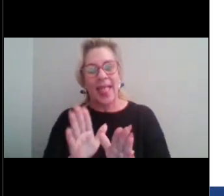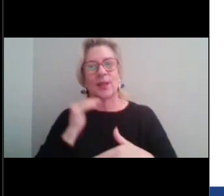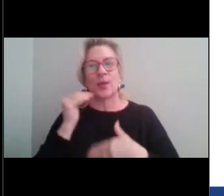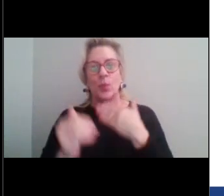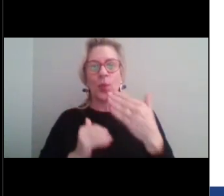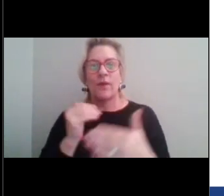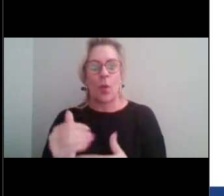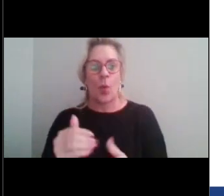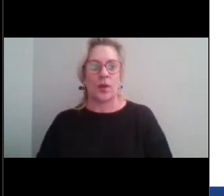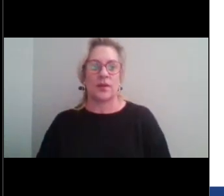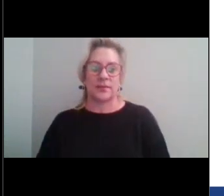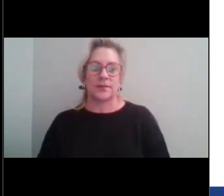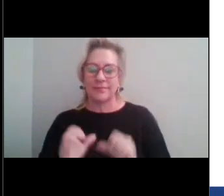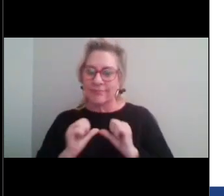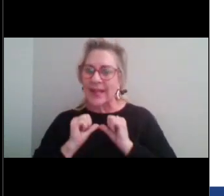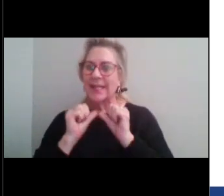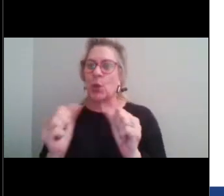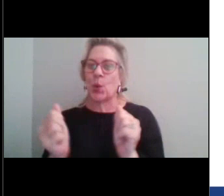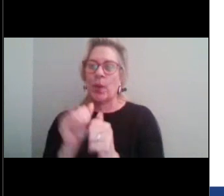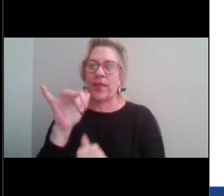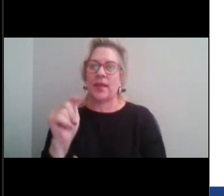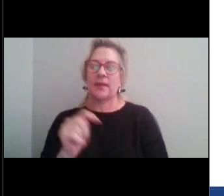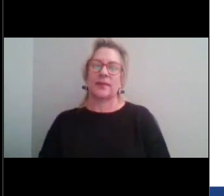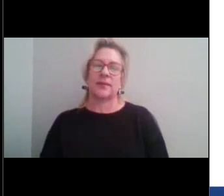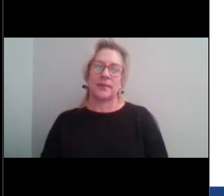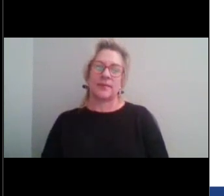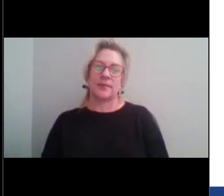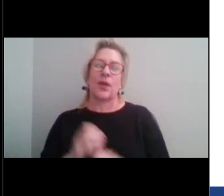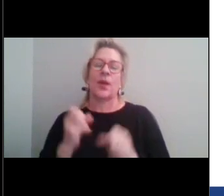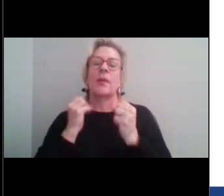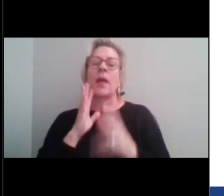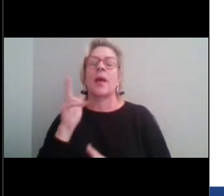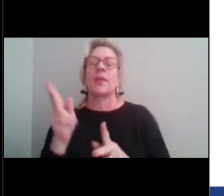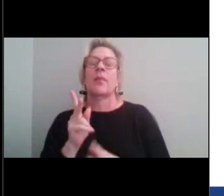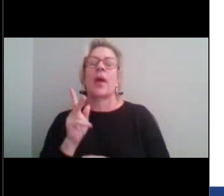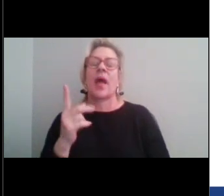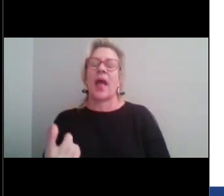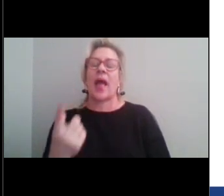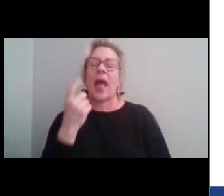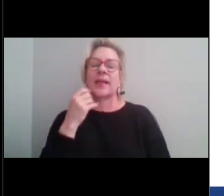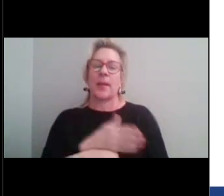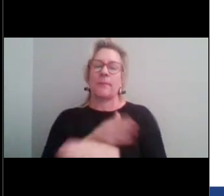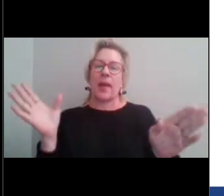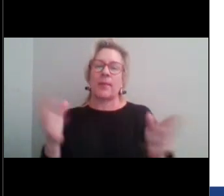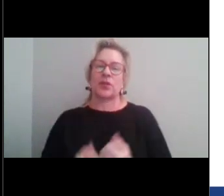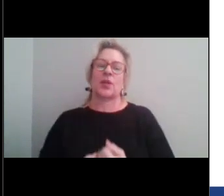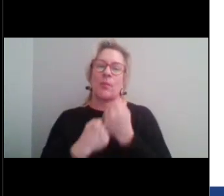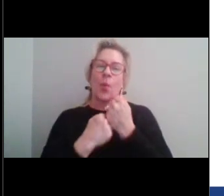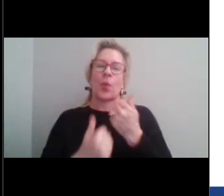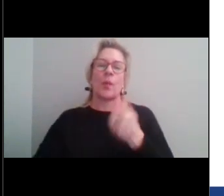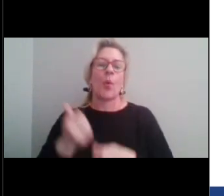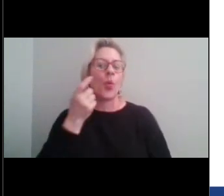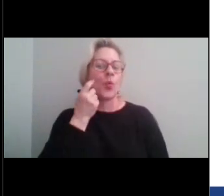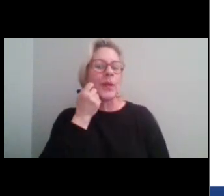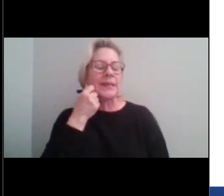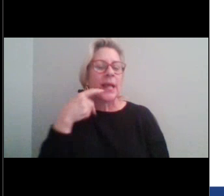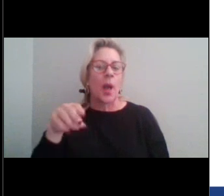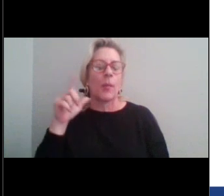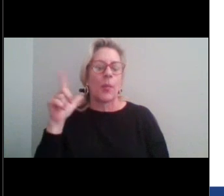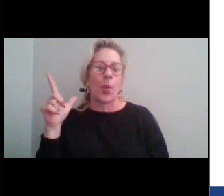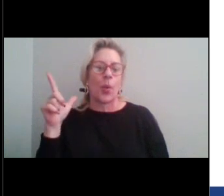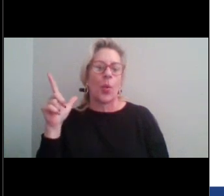those funds. There is a lot of folks ask about public support for the project. There was the most recent poll we've seen on this,